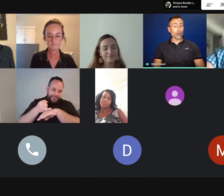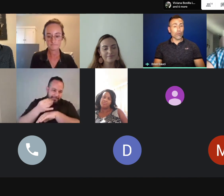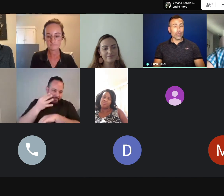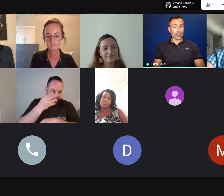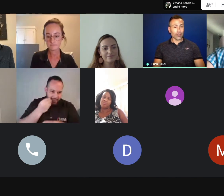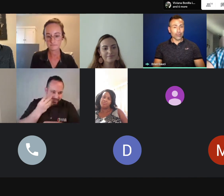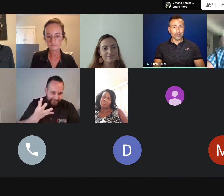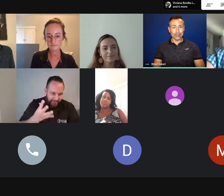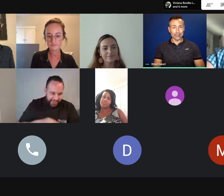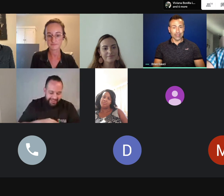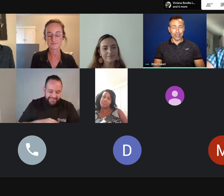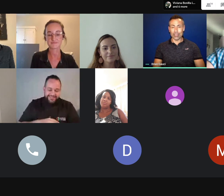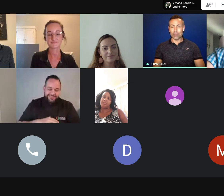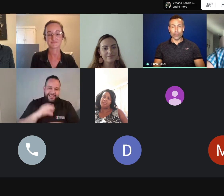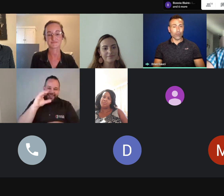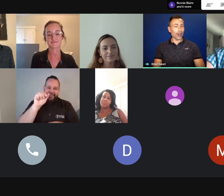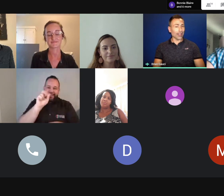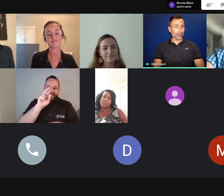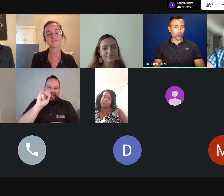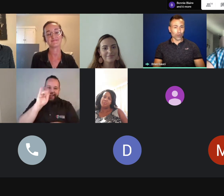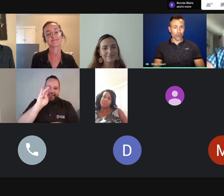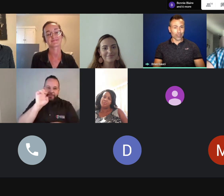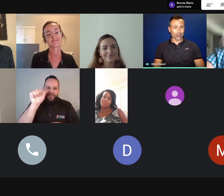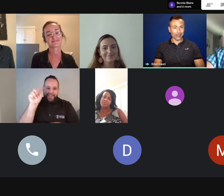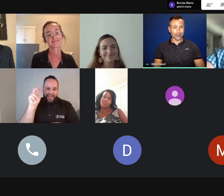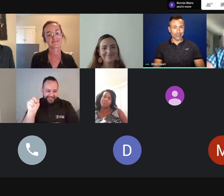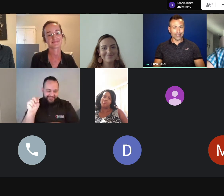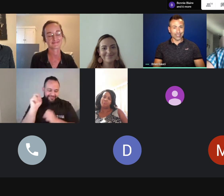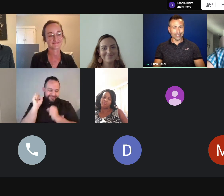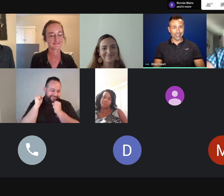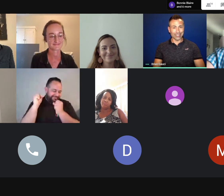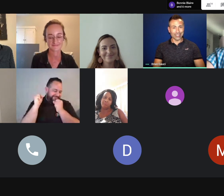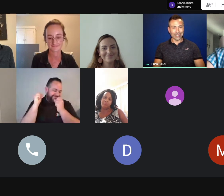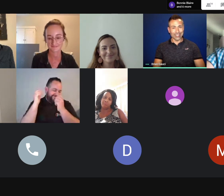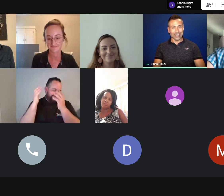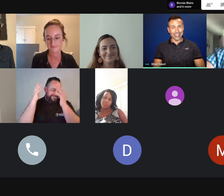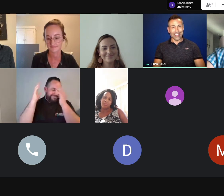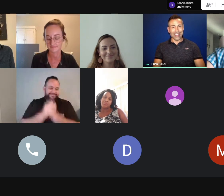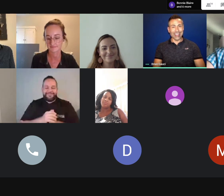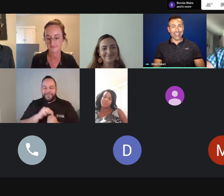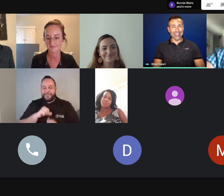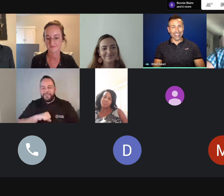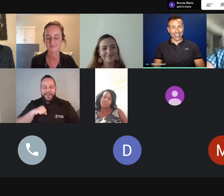I'm from Puerto Rico, the beautiful island of Puerto Rico.